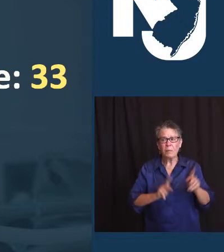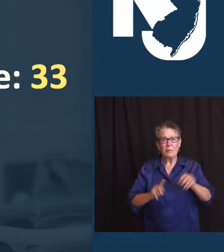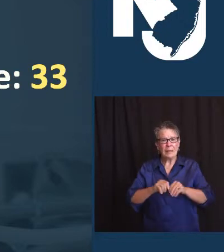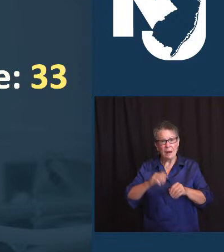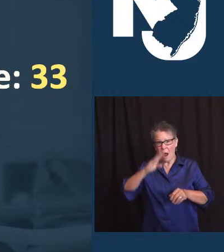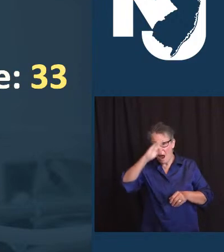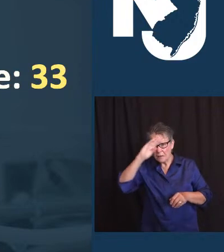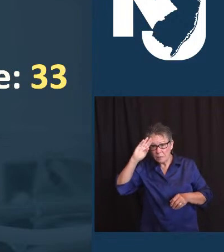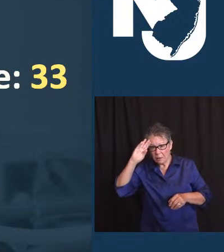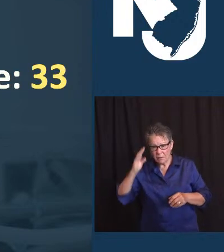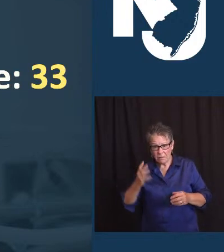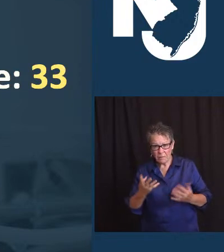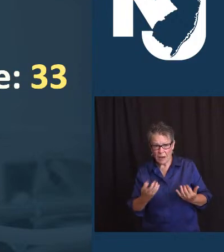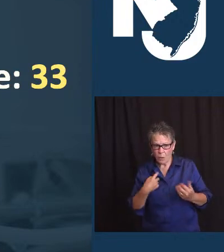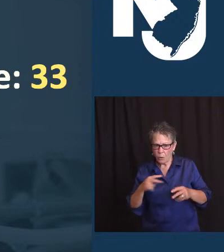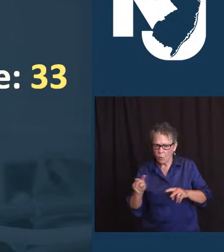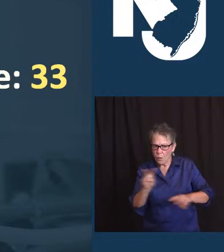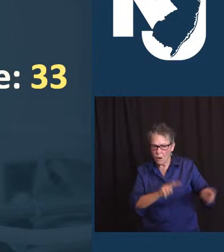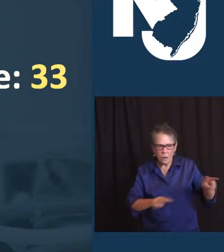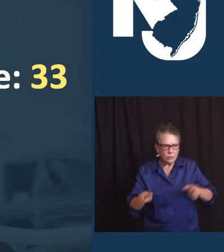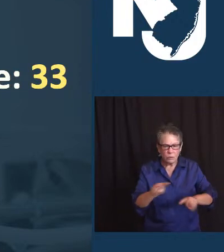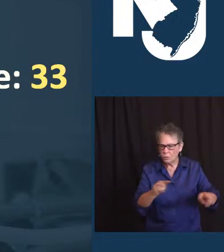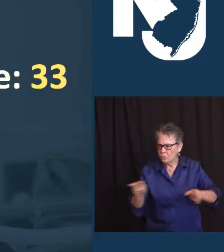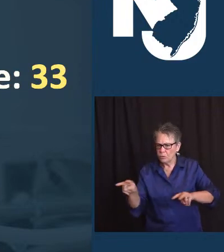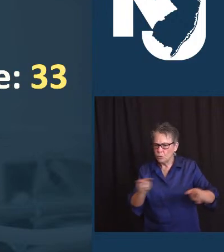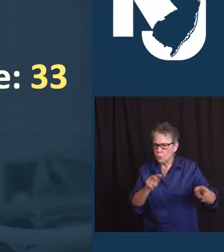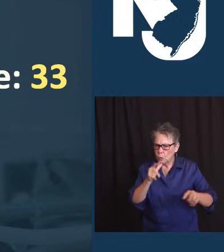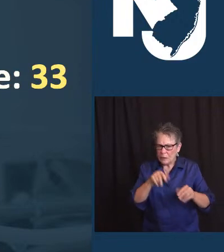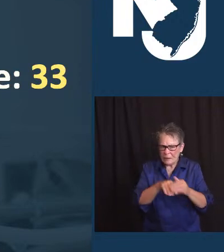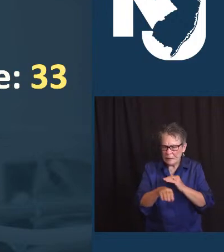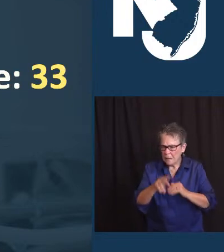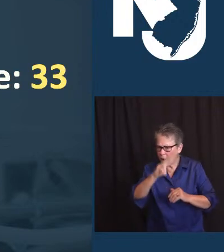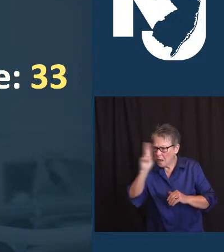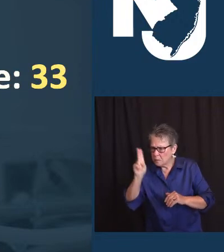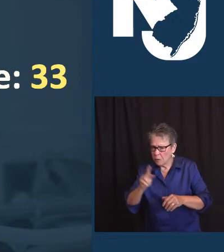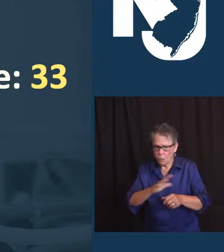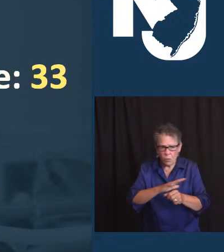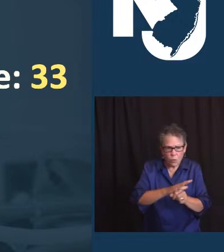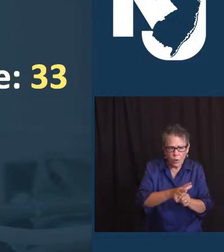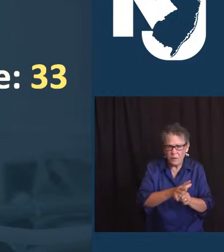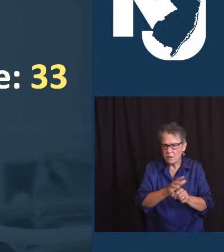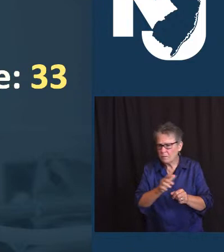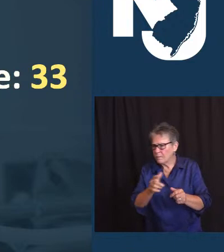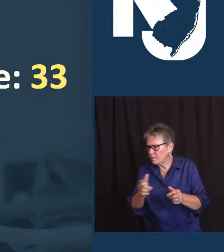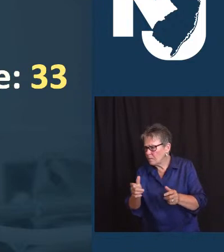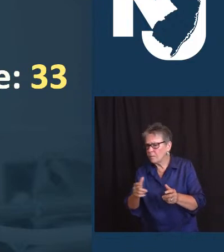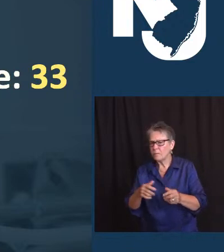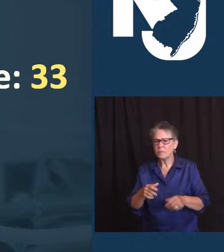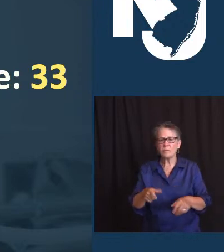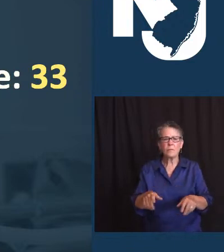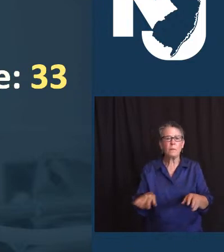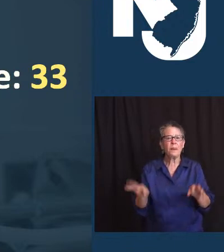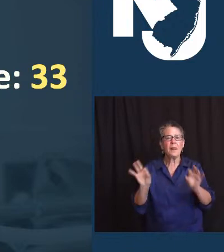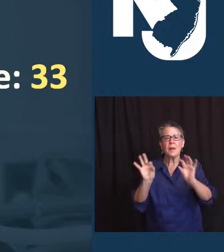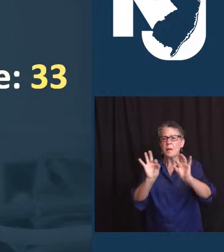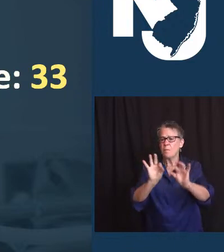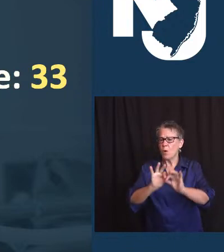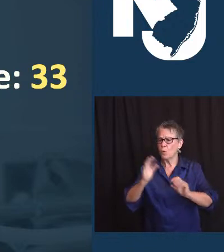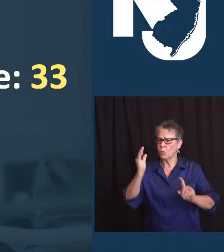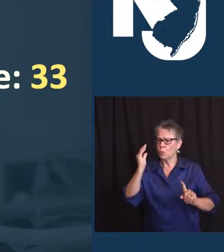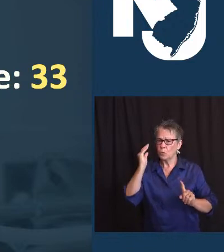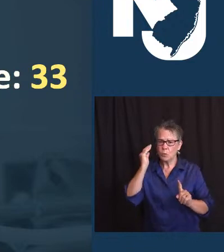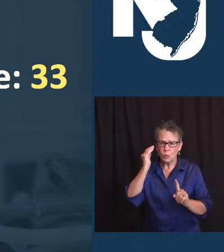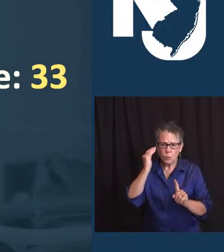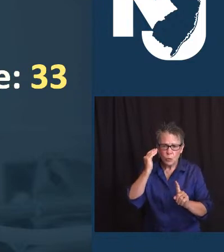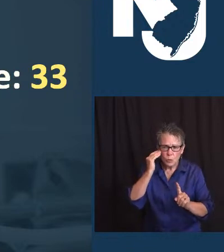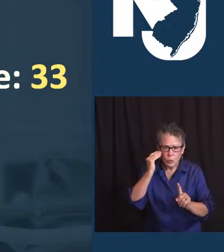we have noted since the start of the pandemic, these are the metrics that speak to the ability of our healthcare network to treat those who have